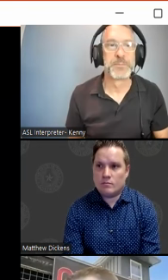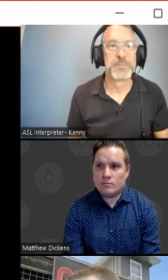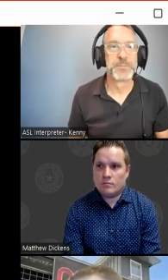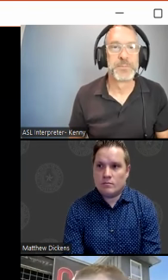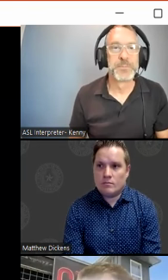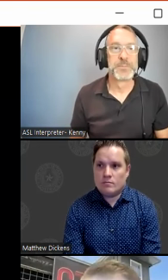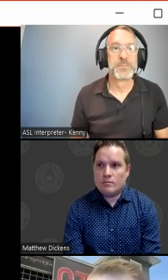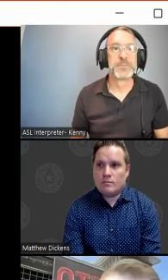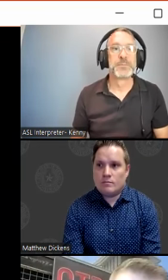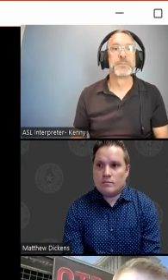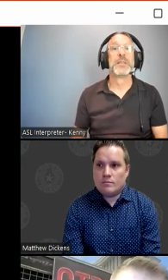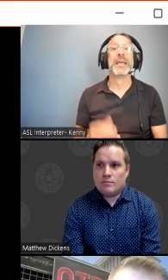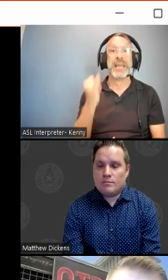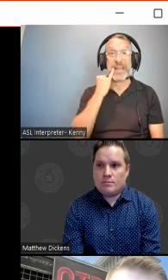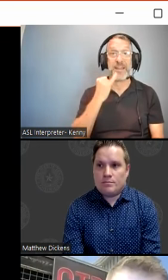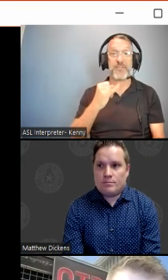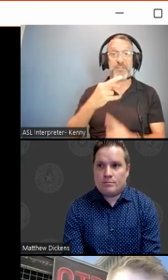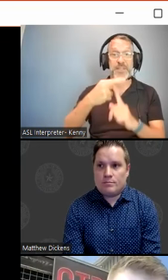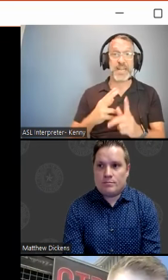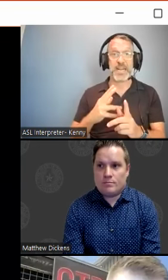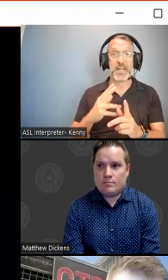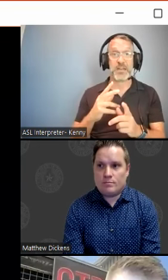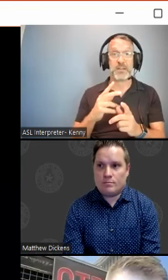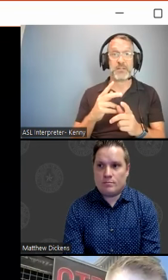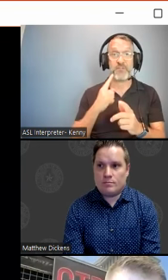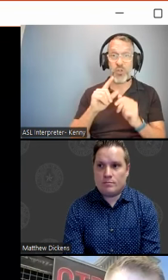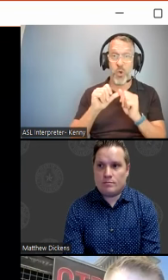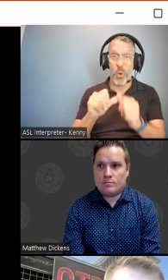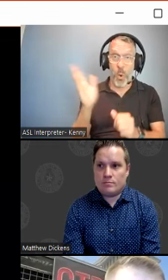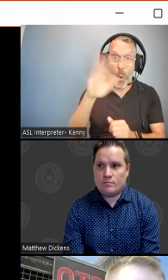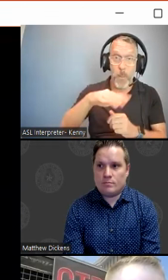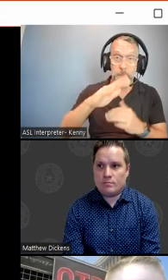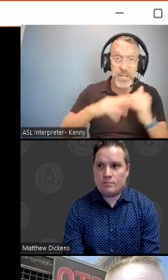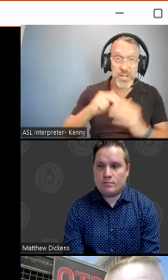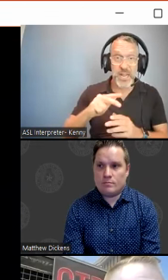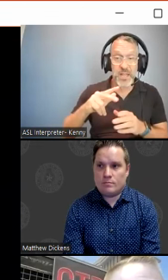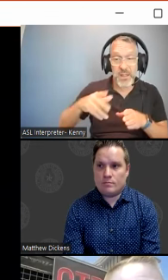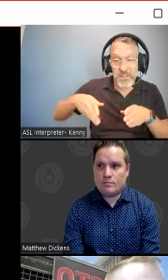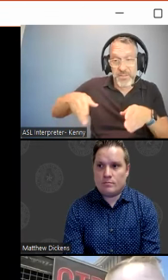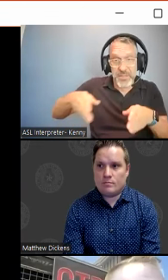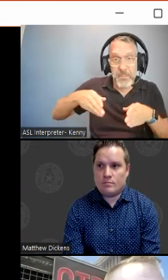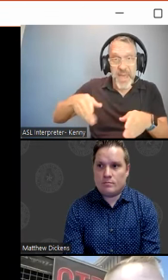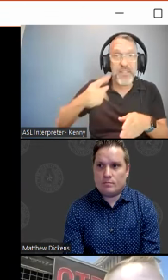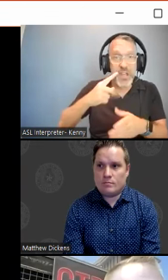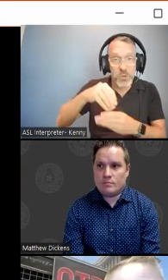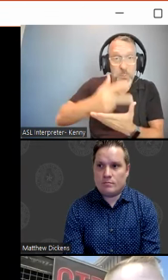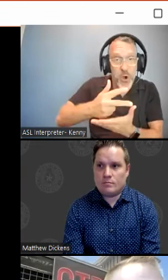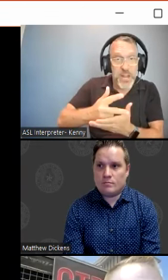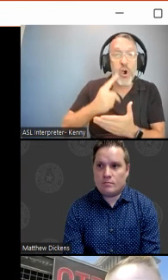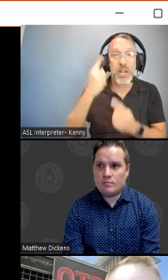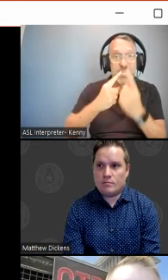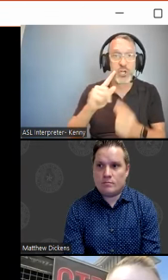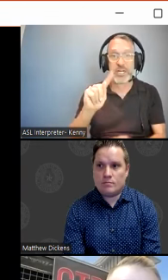In addition, should the tenant renovation be a tenant that is for the whole building, the exterior path of travel elements, including the parking, are considered to be